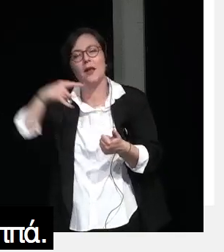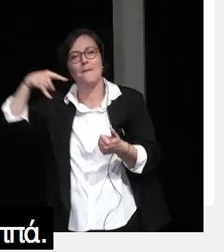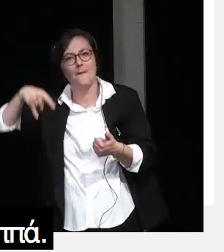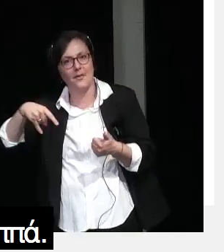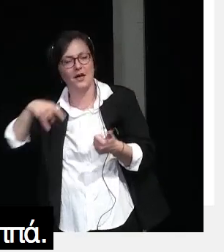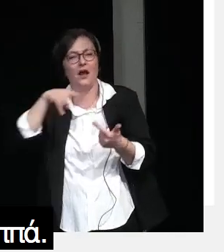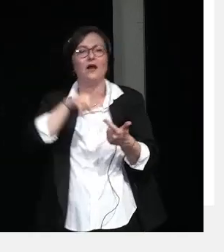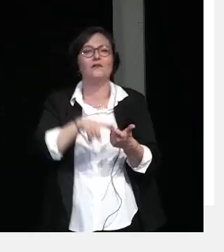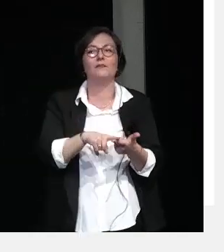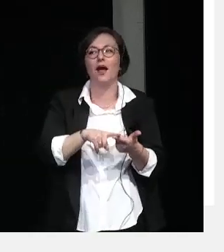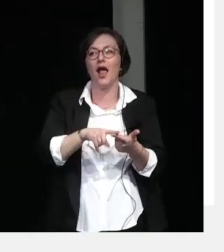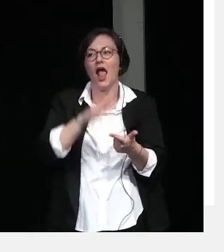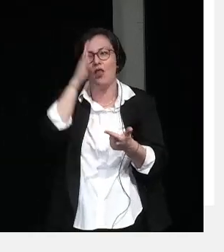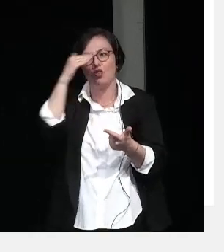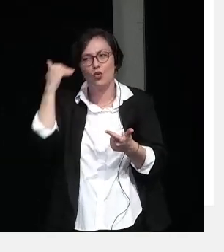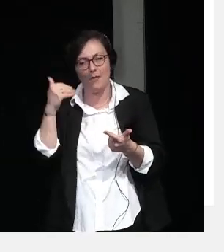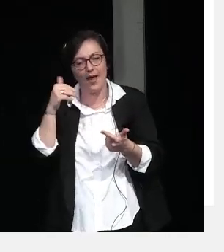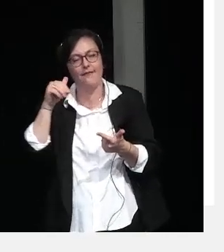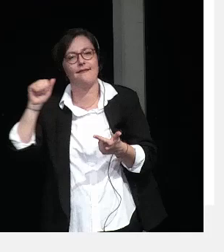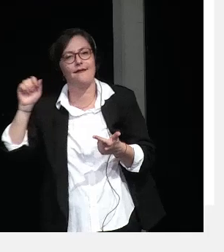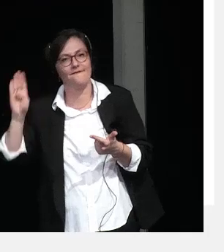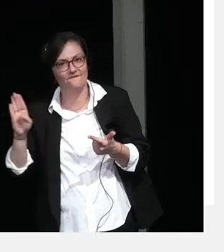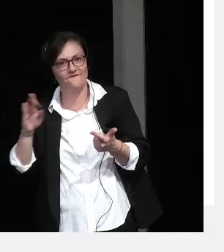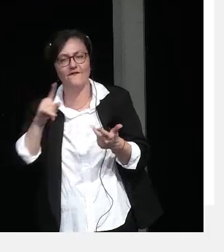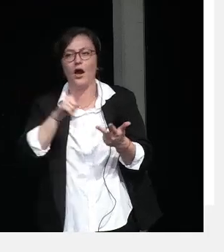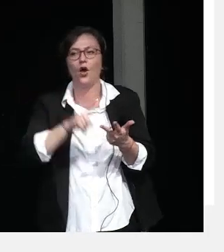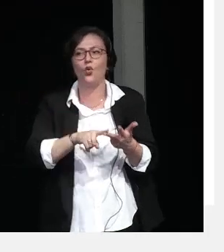and Nicoletta Papa.